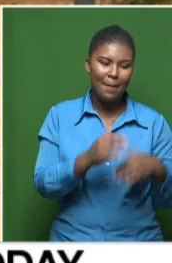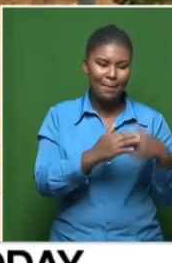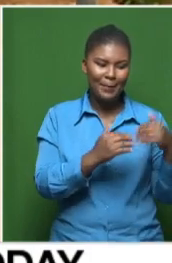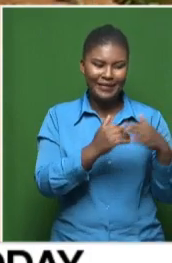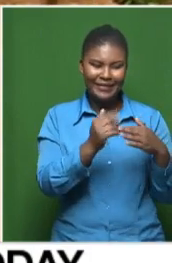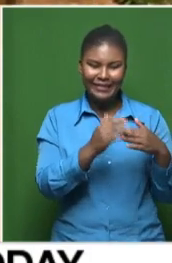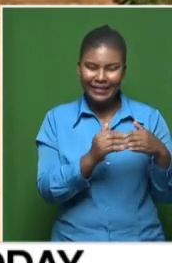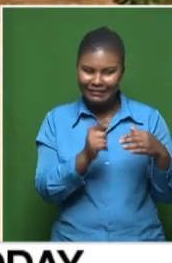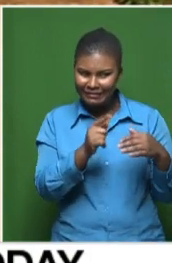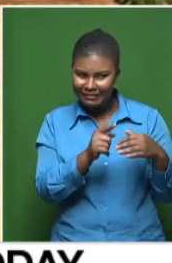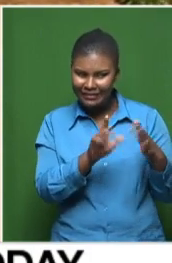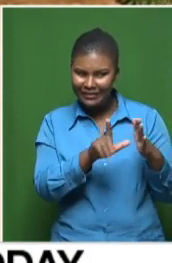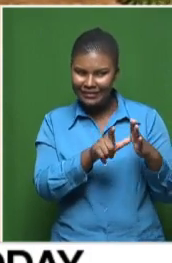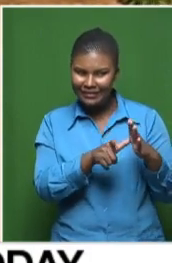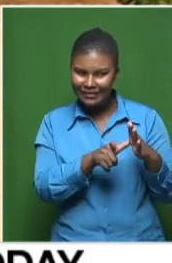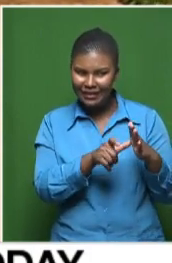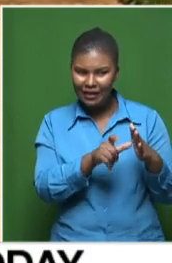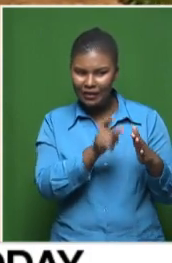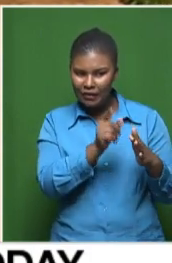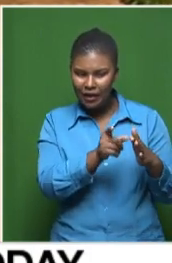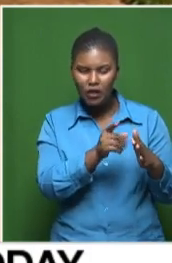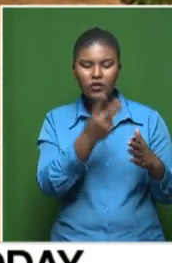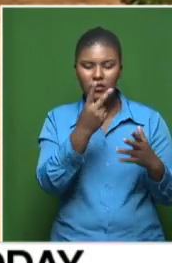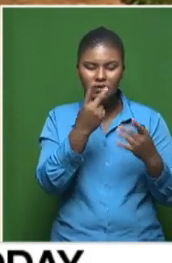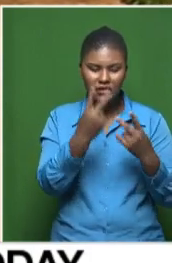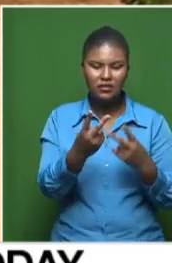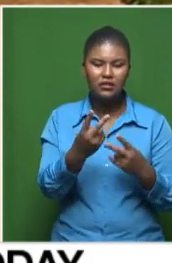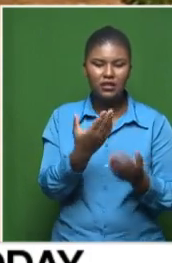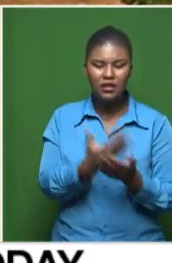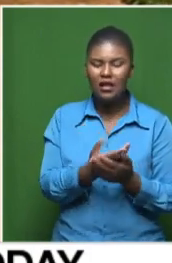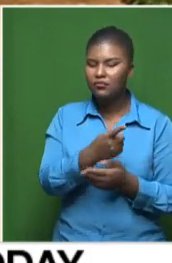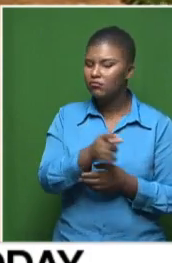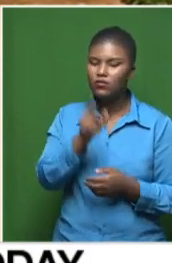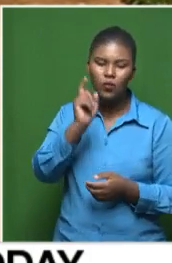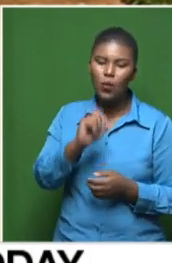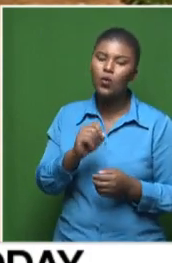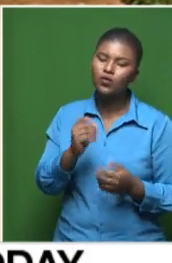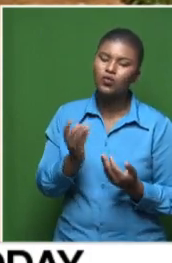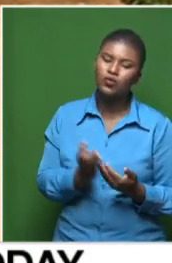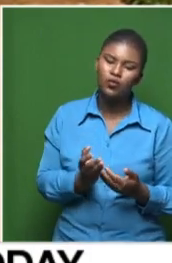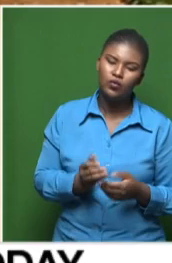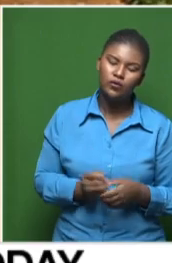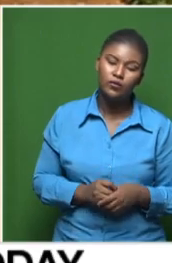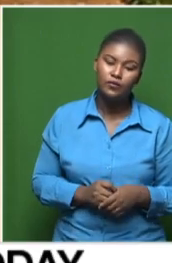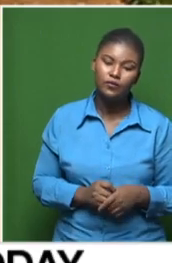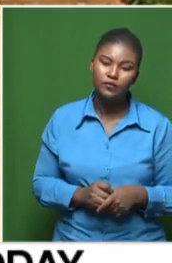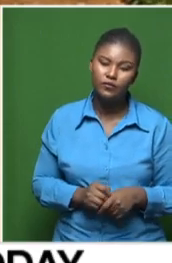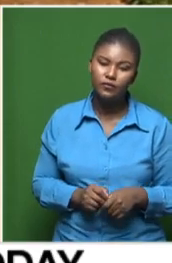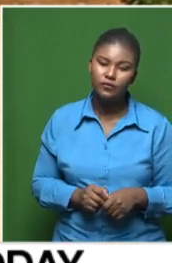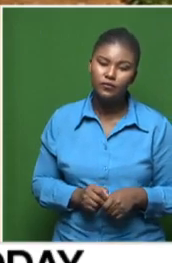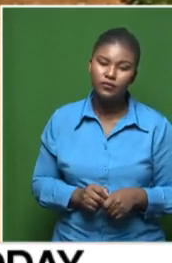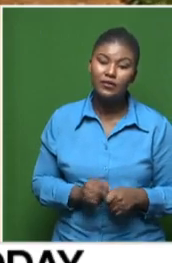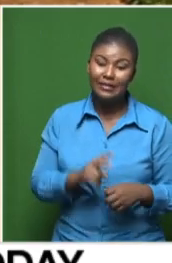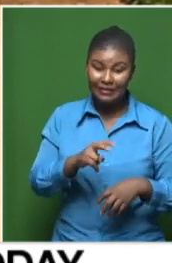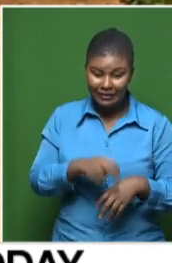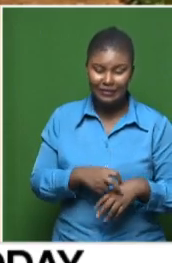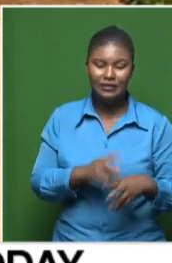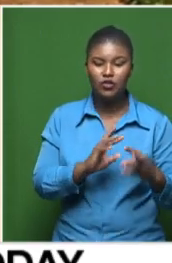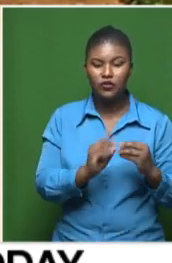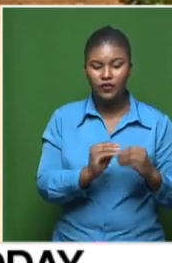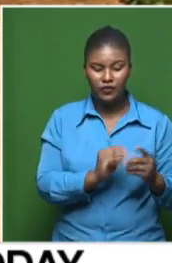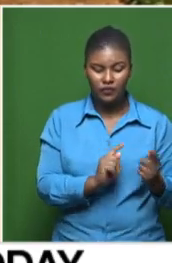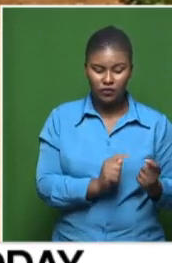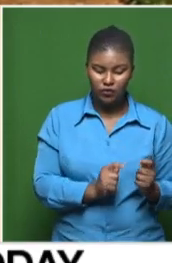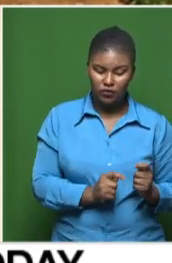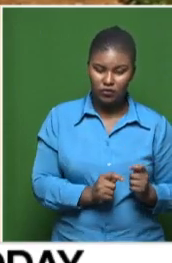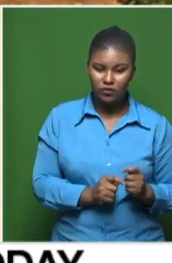infrastructural design of the school. I mean, it tells you immediately that these schools are pretty old, and they really need